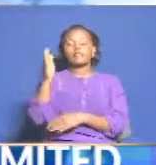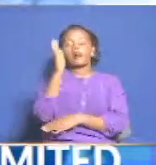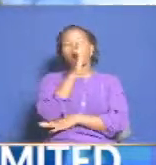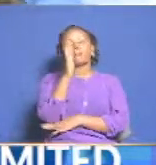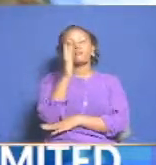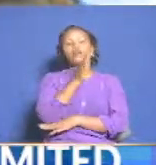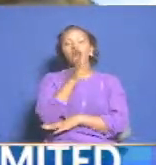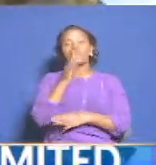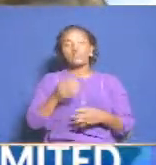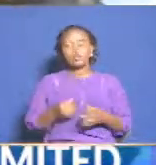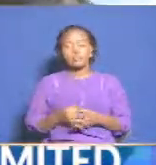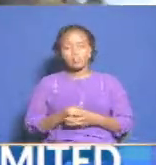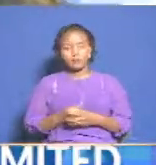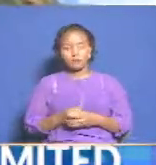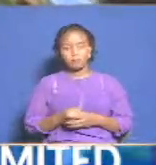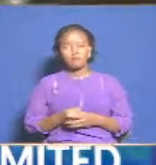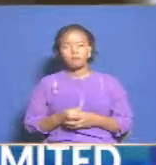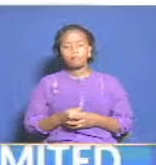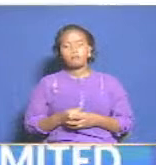Kenyatta.